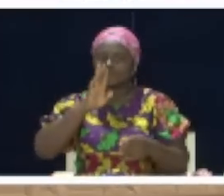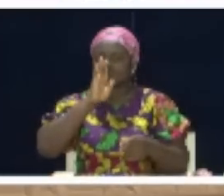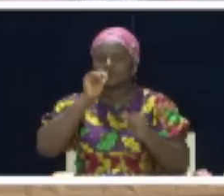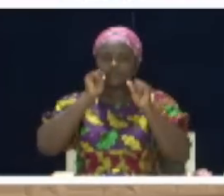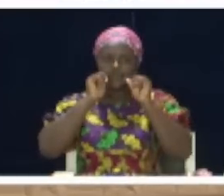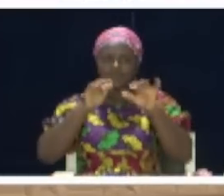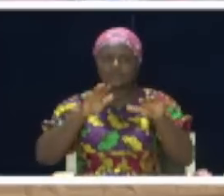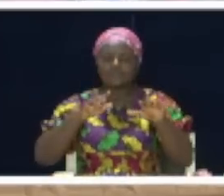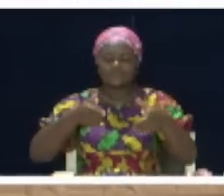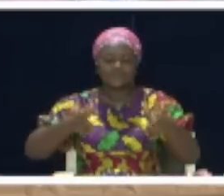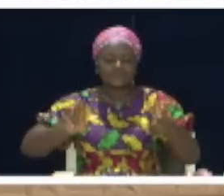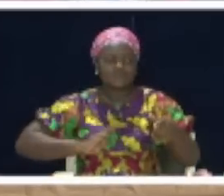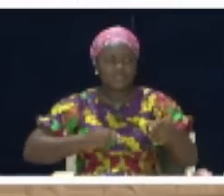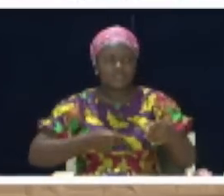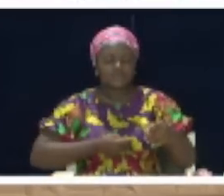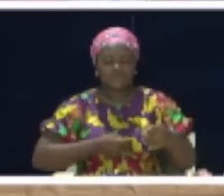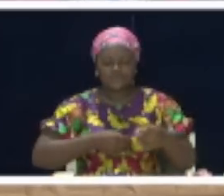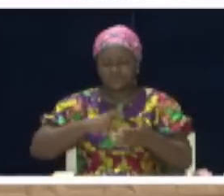But let's read